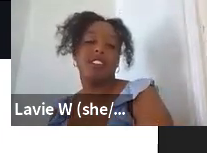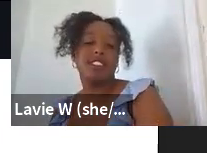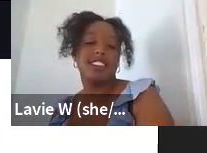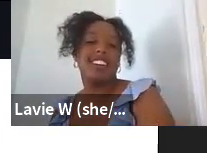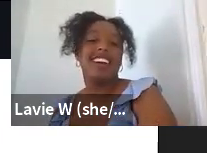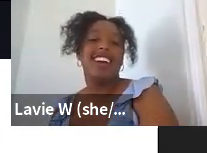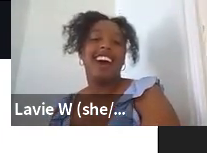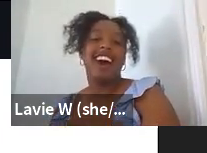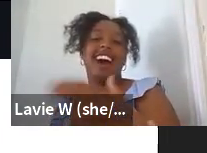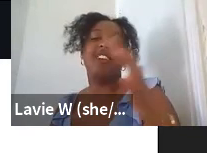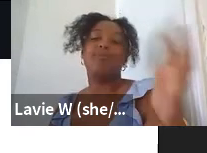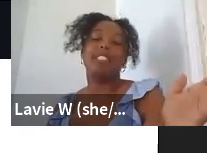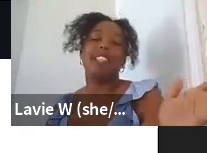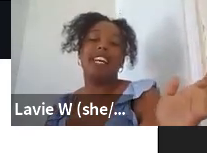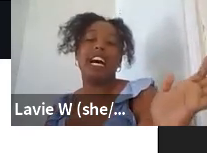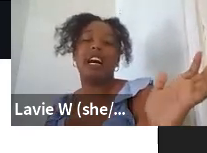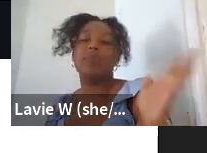on a filter,